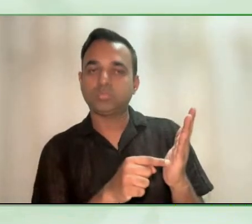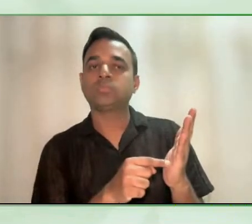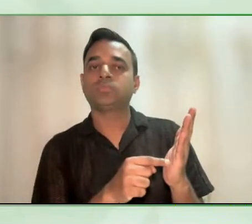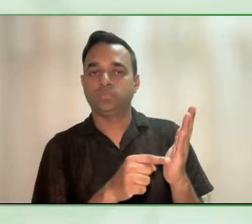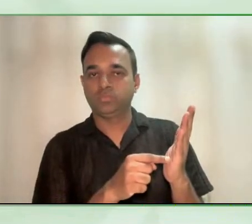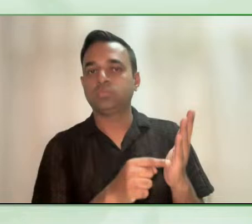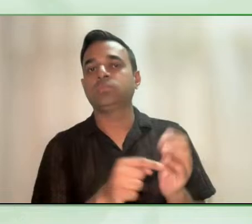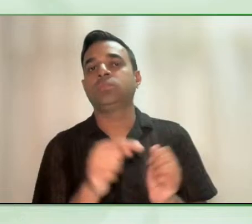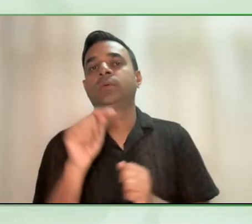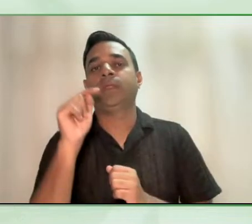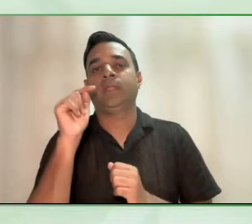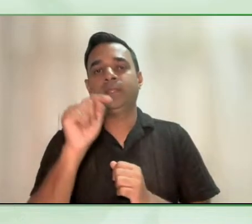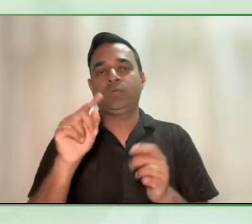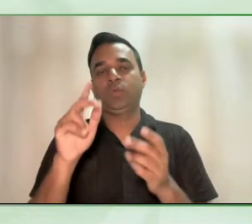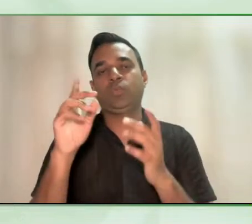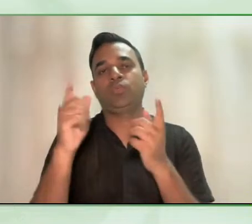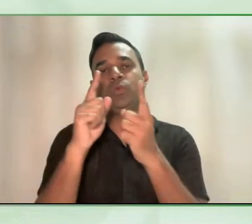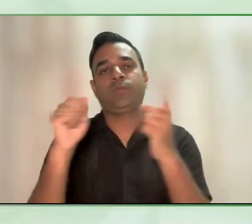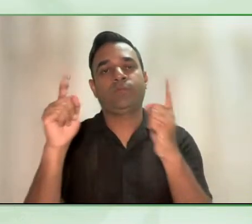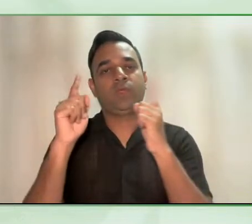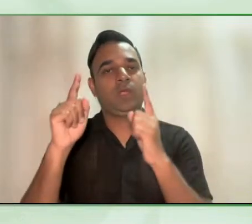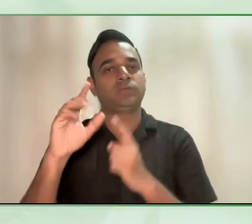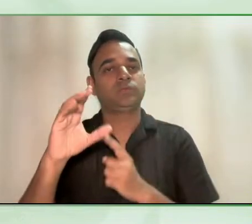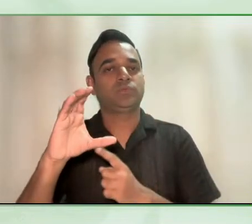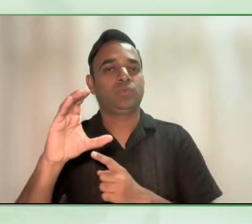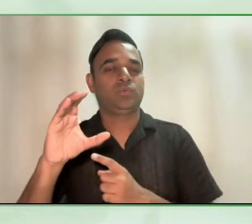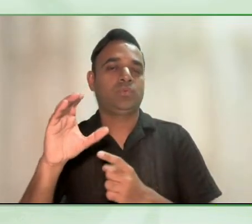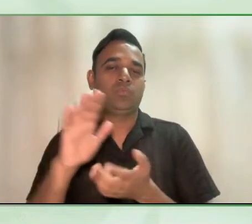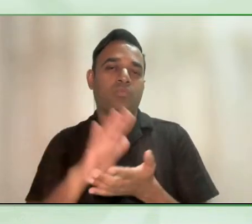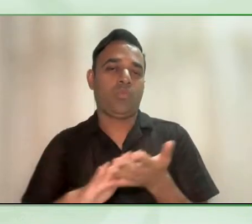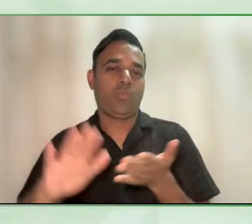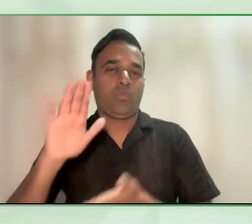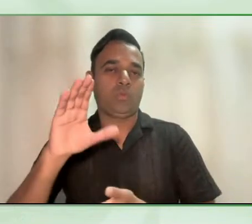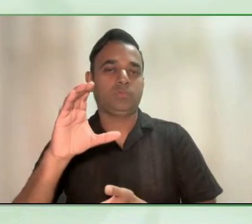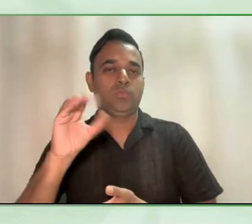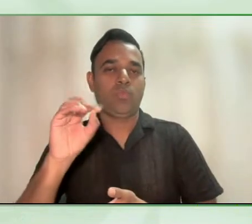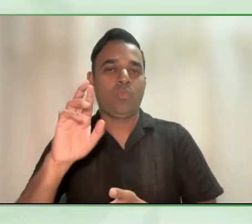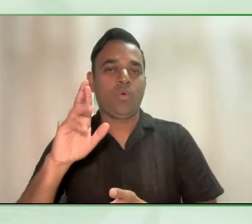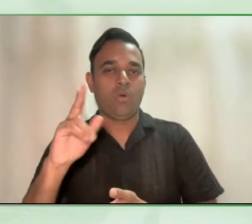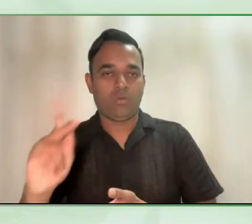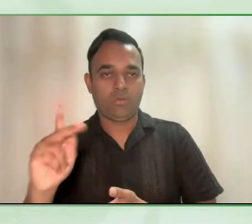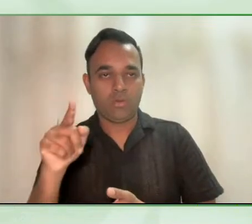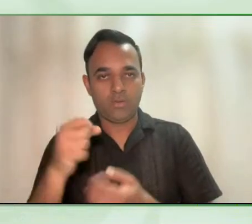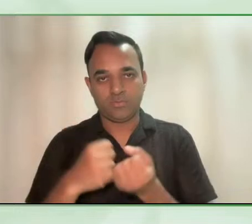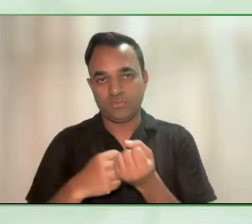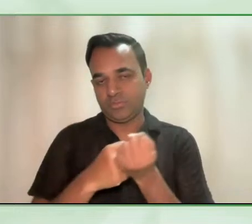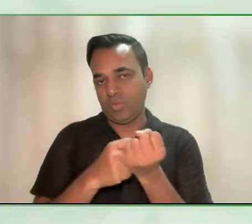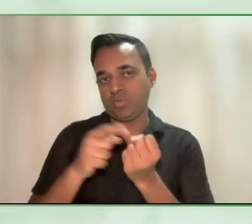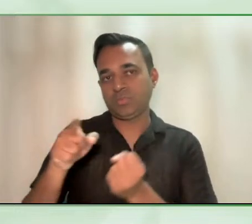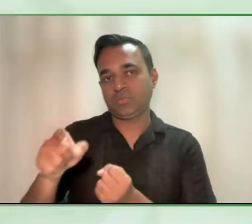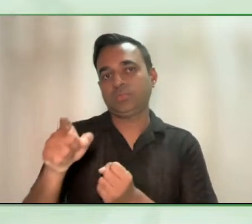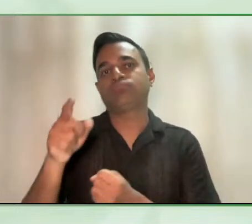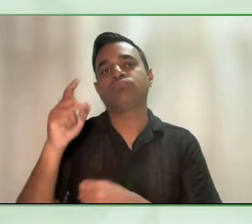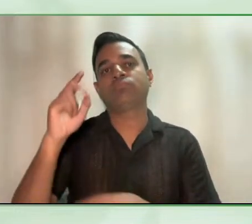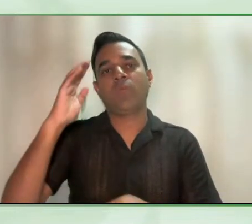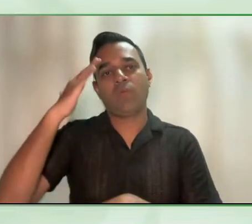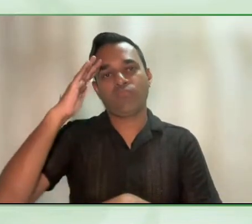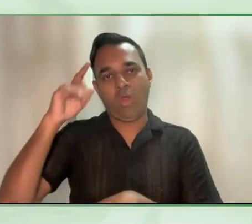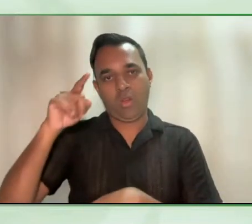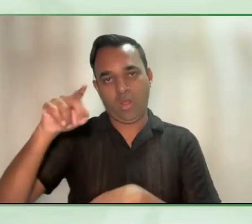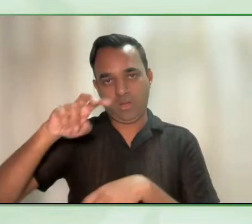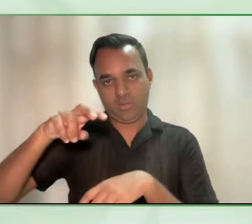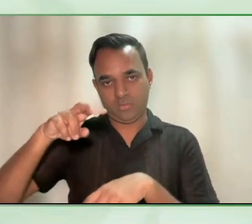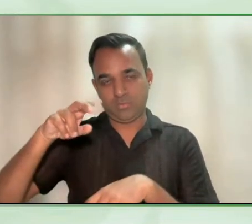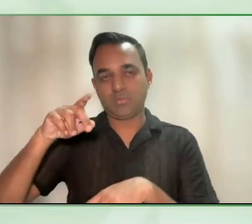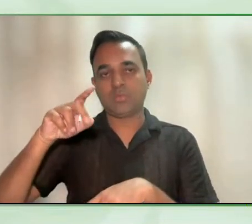autism, with about 1,000 staff. And my role there is manager of arts and creative arts therapies. And I'm